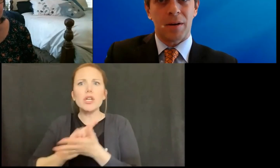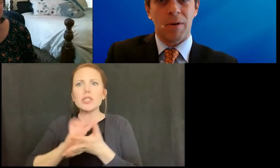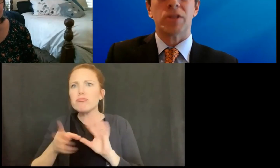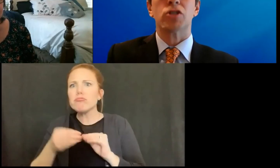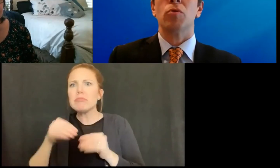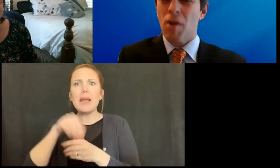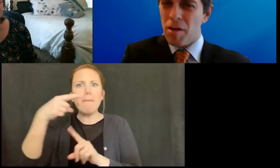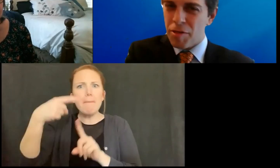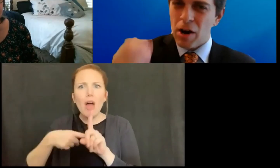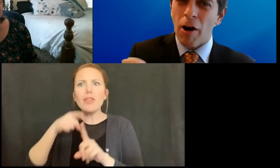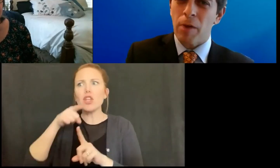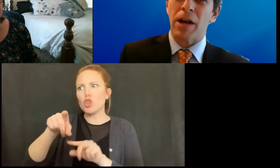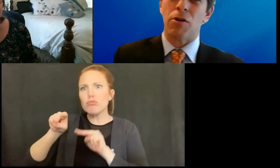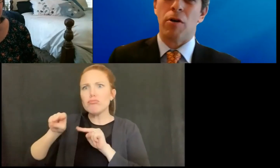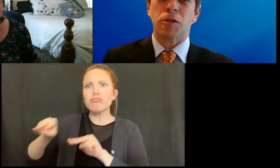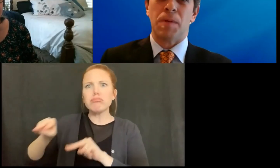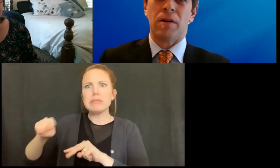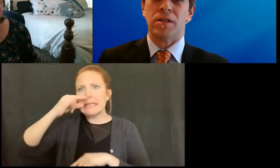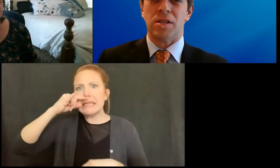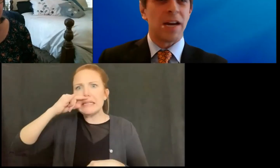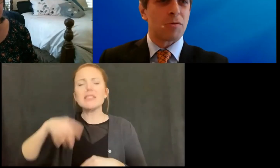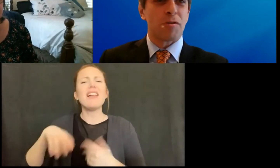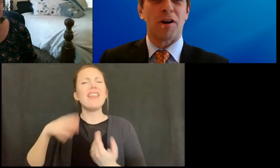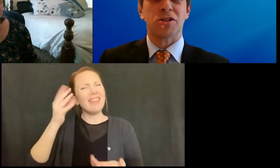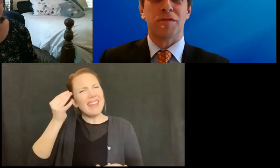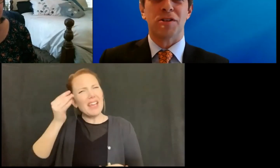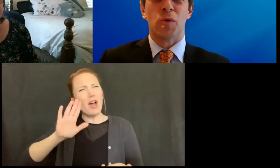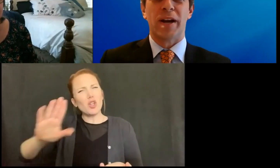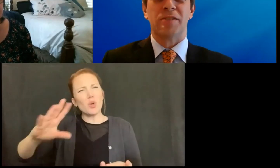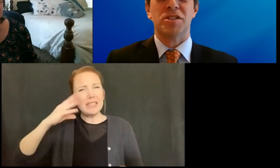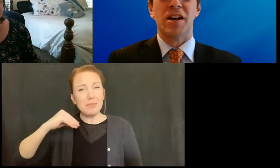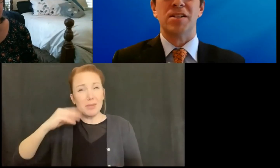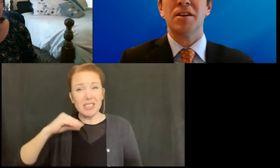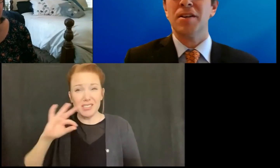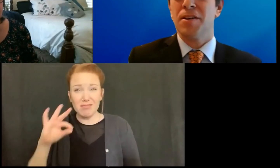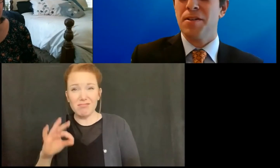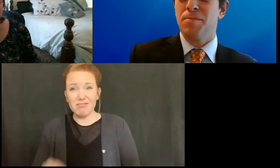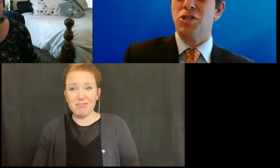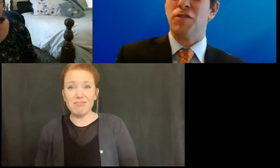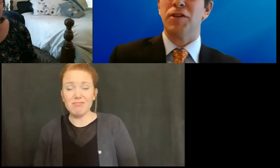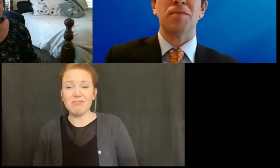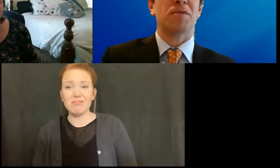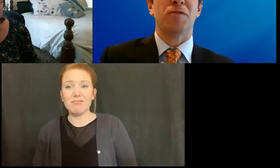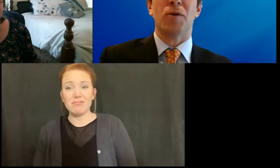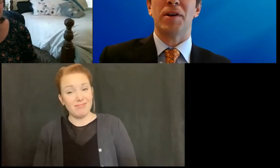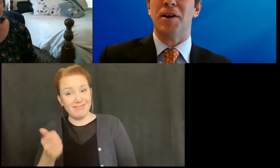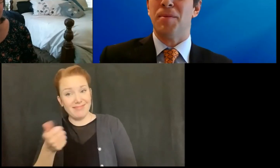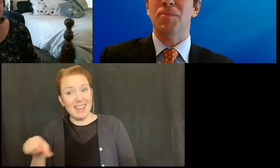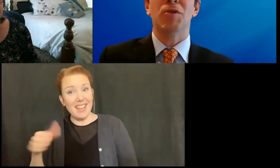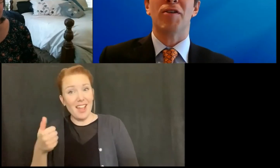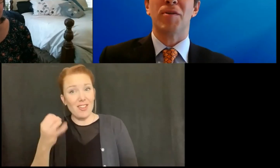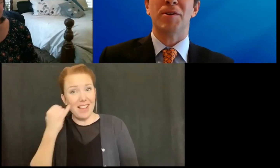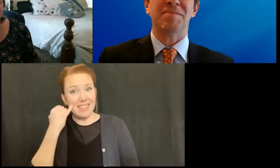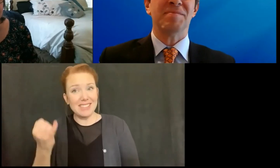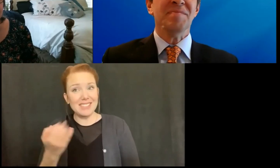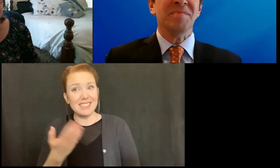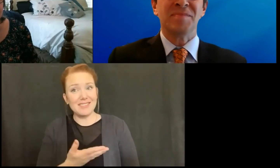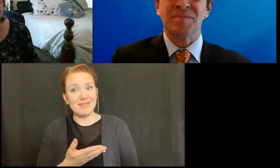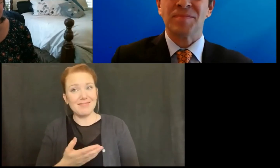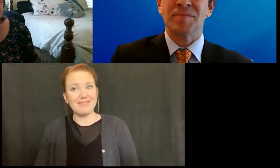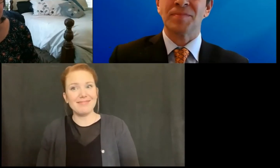right? So think hard about your own experiences. Any other thoughts on this quick exercise? Ms. Shiflet, before we move on